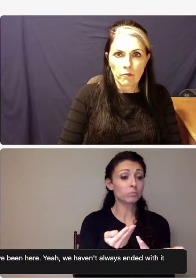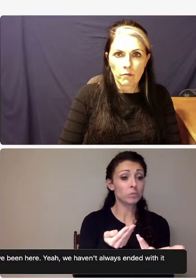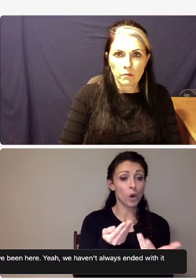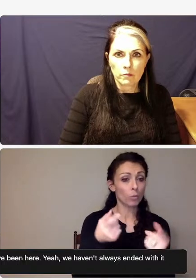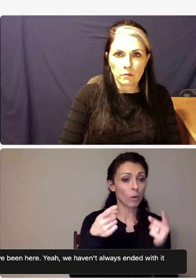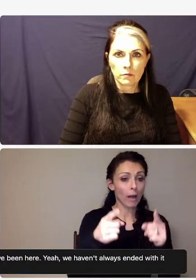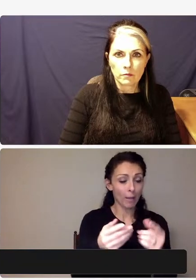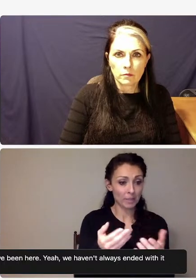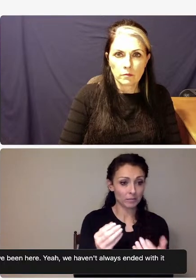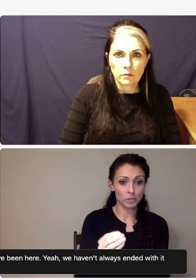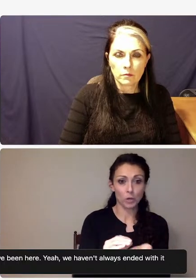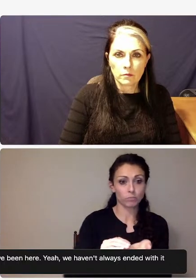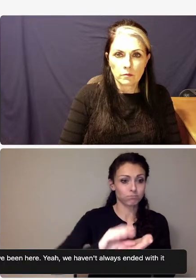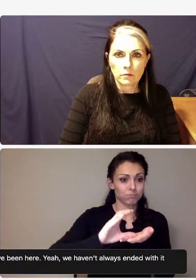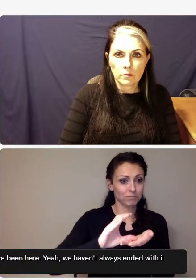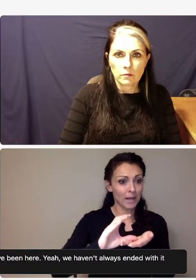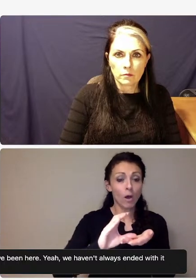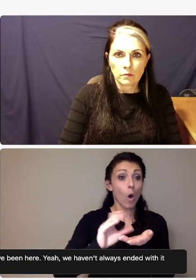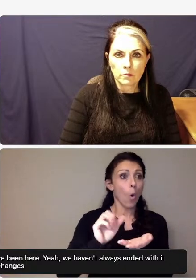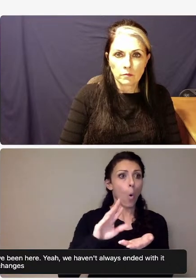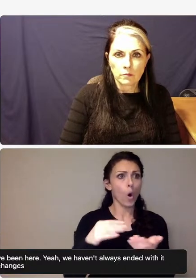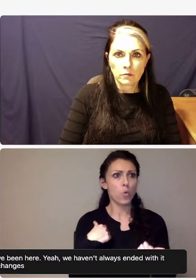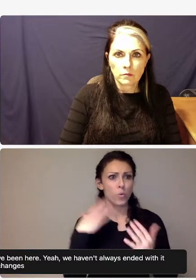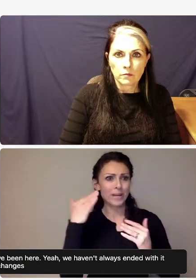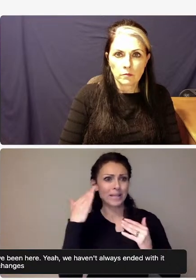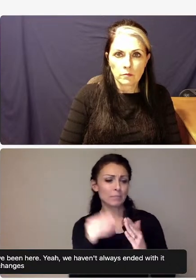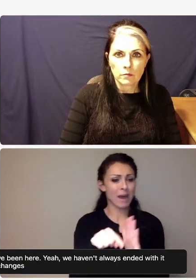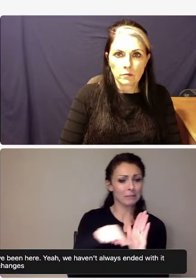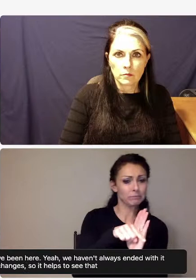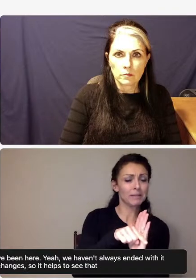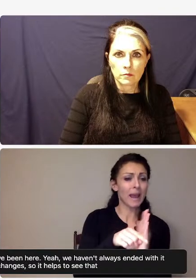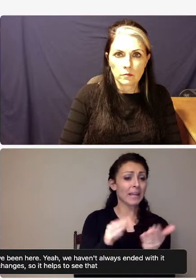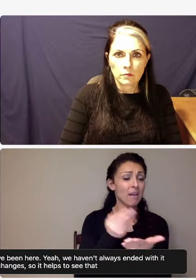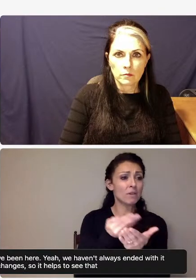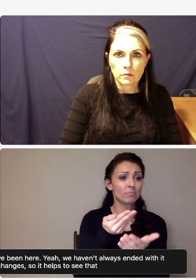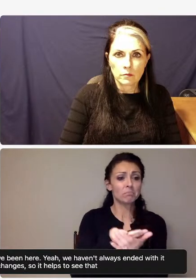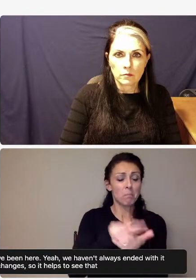revise comes in the economy changes so it helps to see that trend